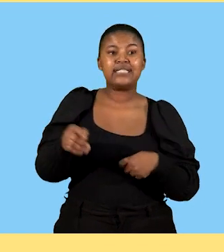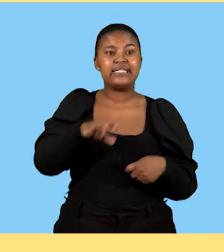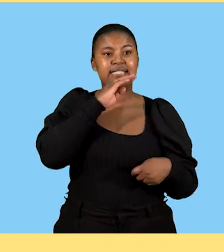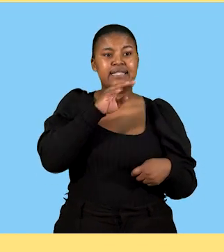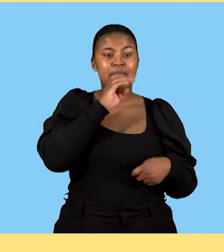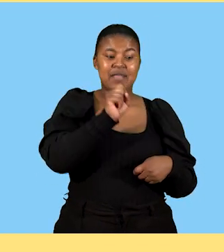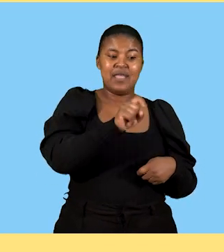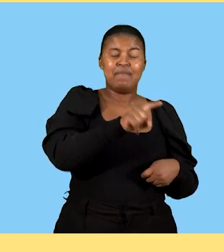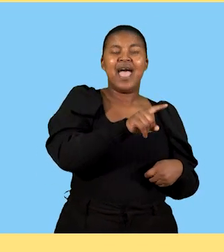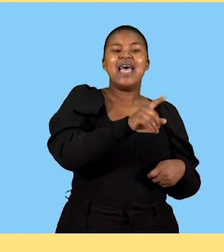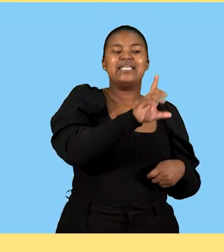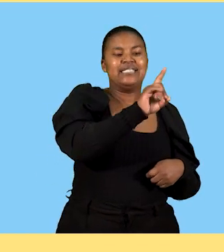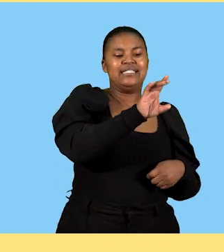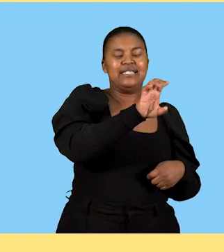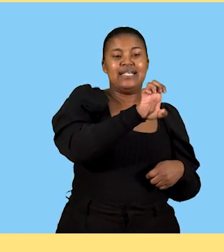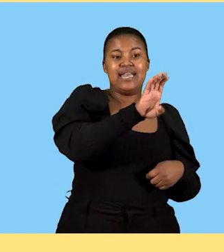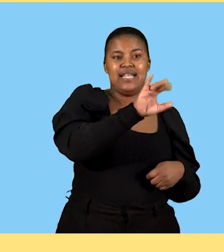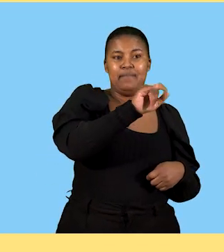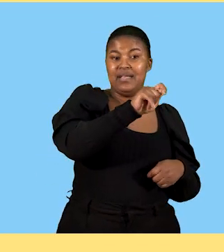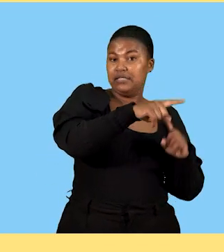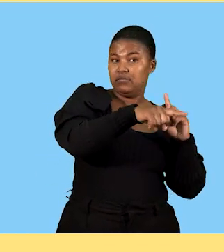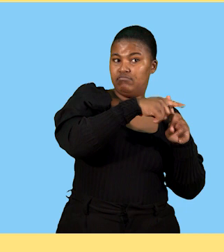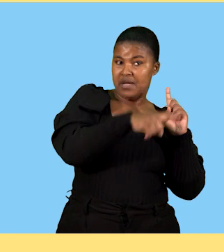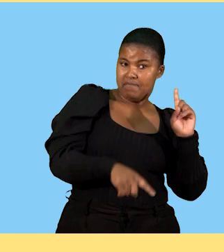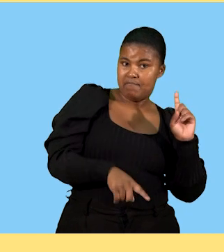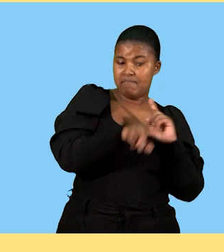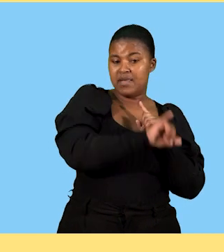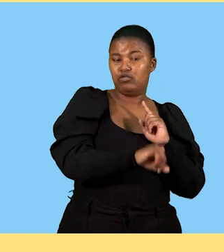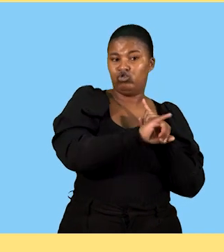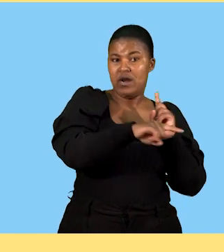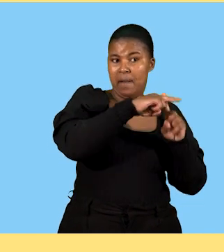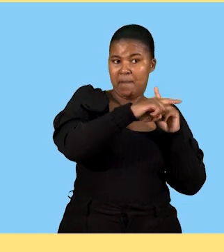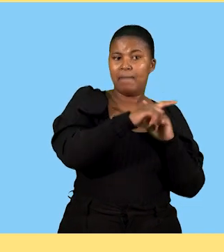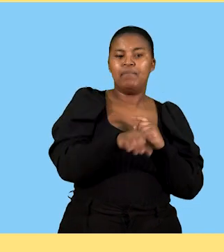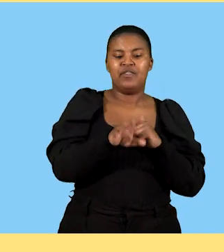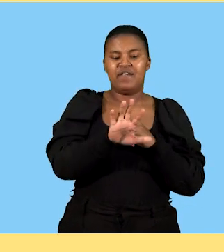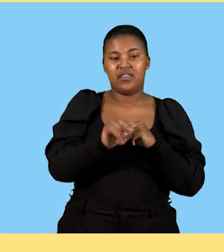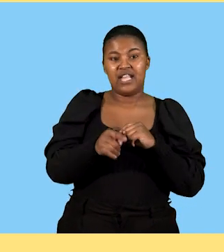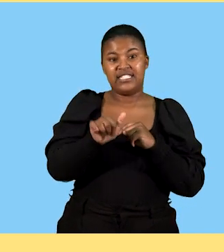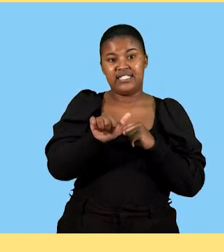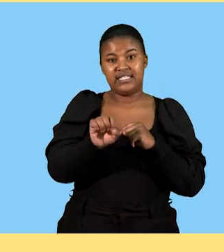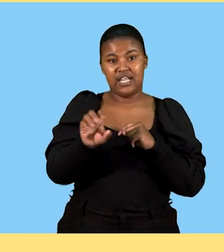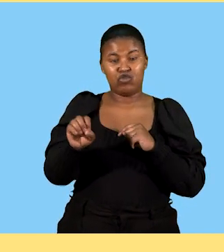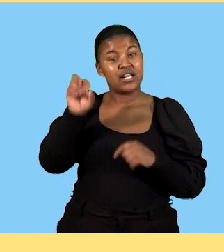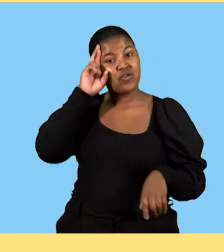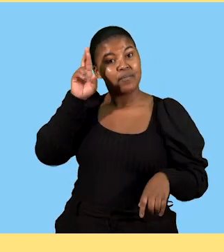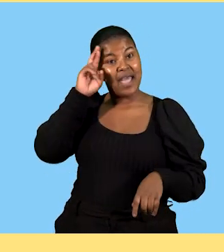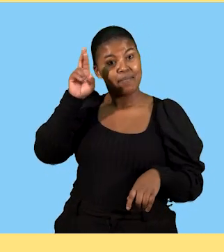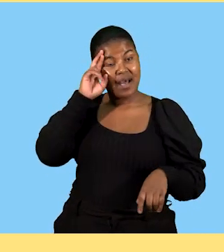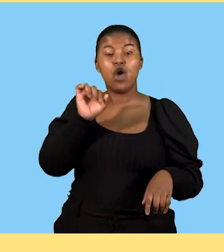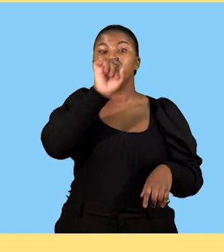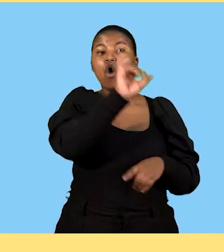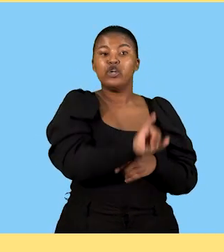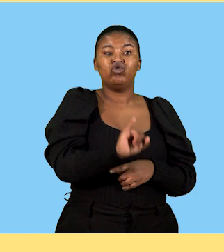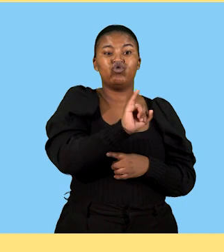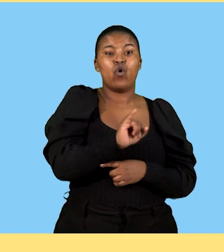an asset. So on the debit side, you say insurance, and then you have 5,600. Remember, in your